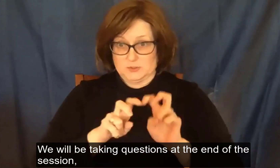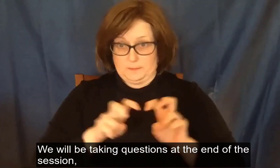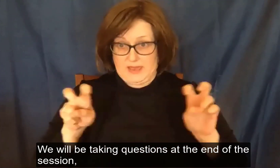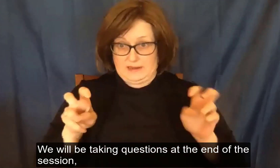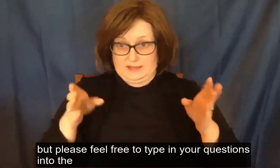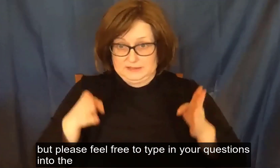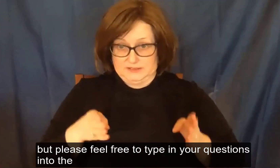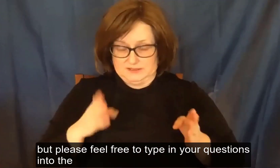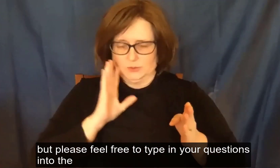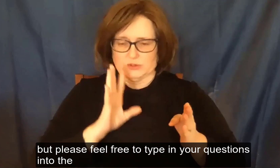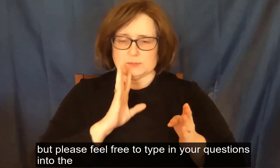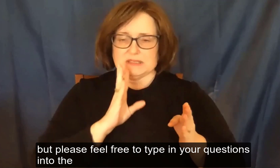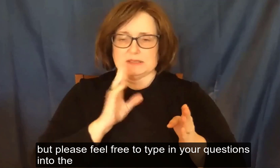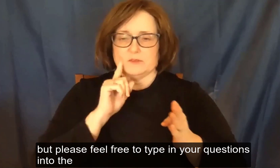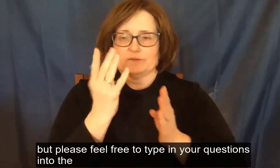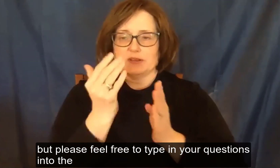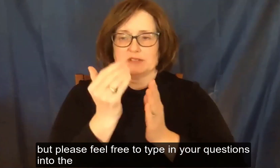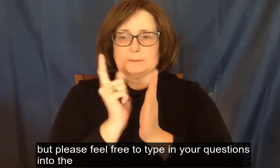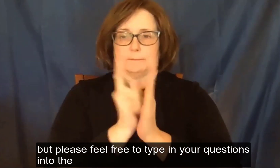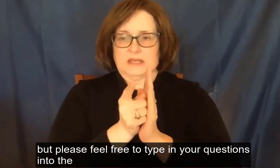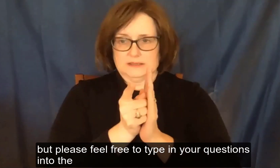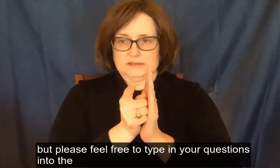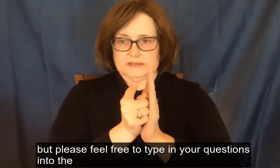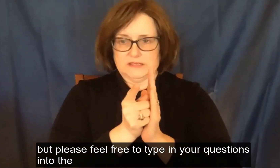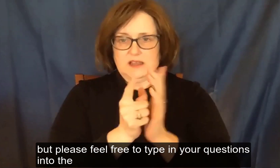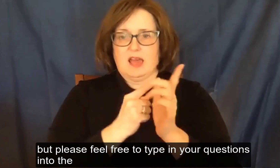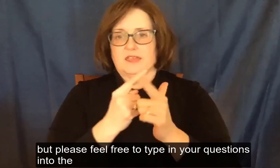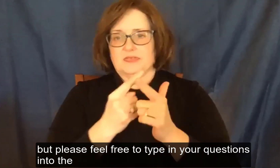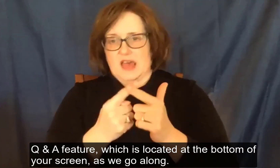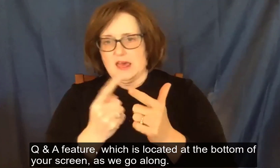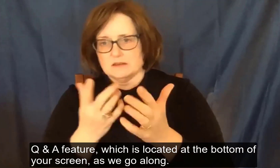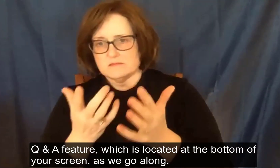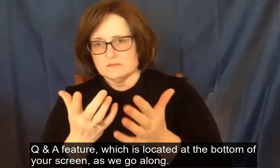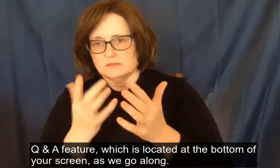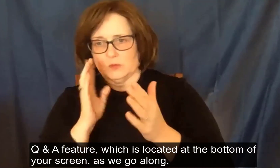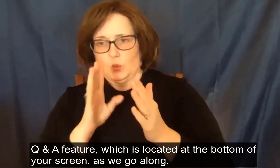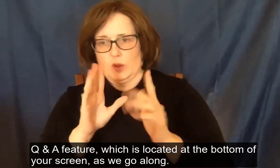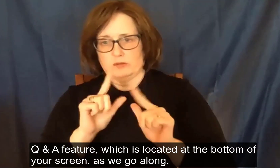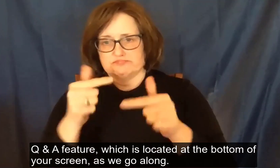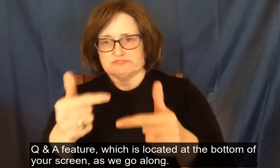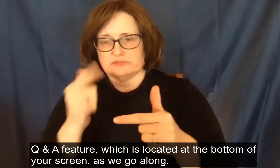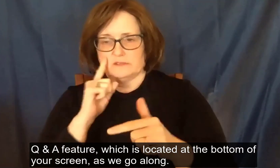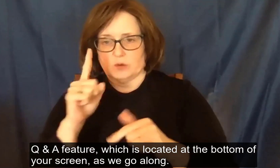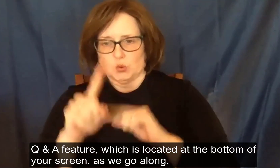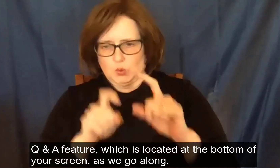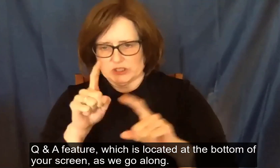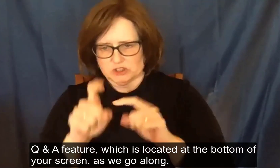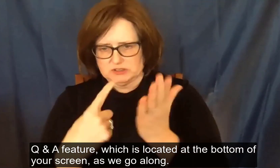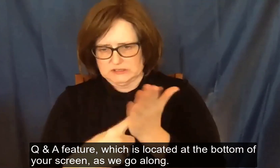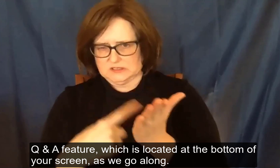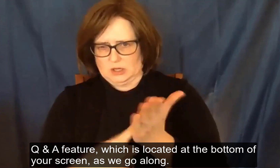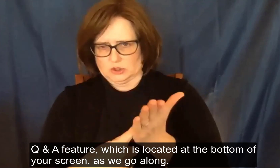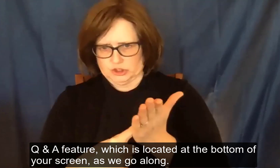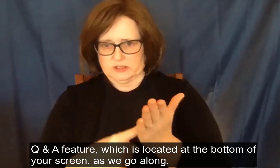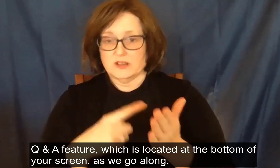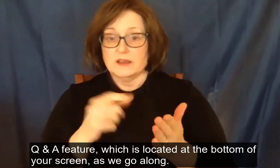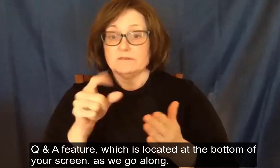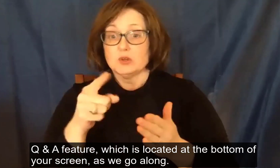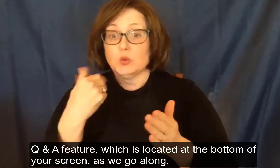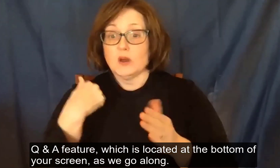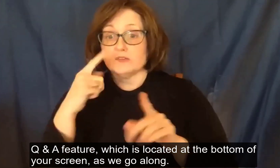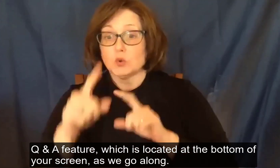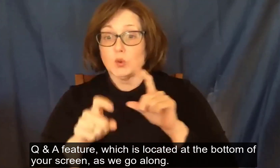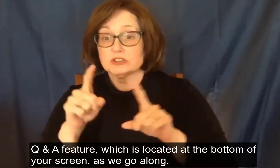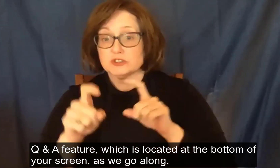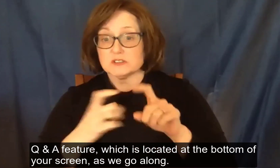the session, but please feel free to type in your questions into the Q&A feature, which is located at the bottom of your